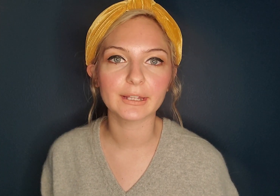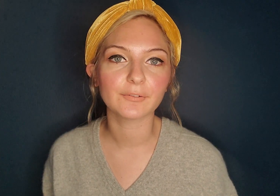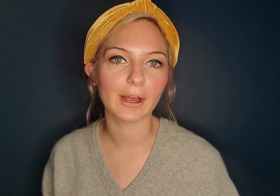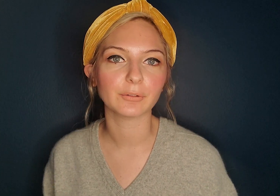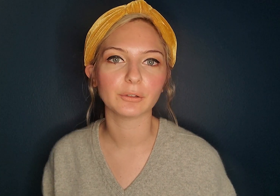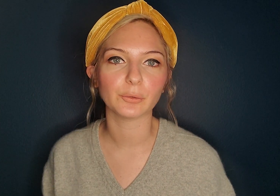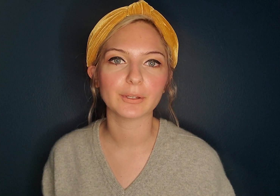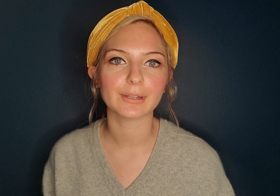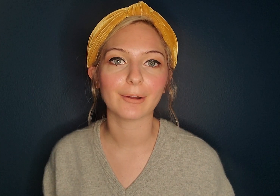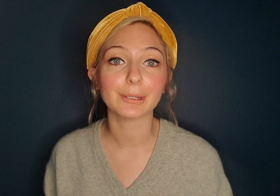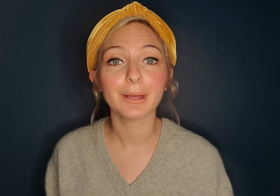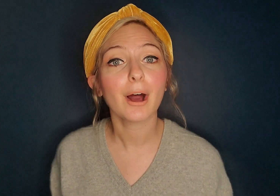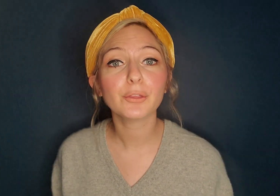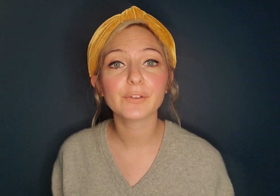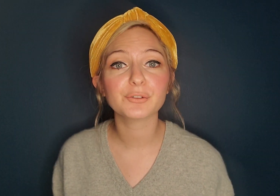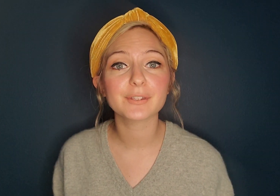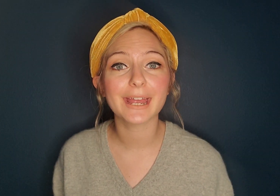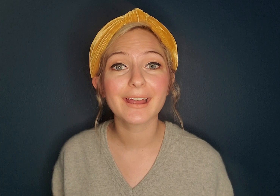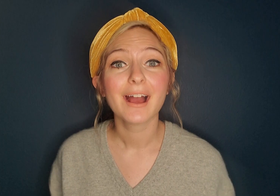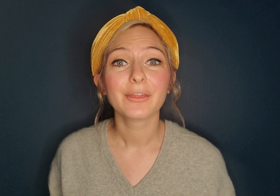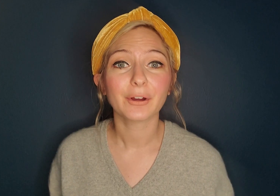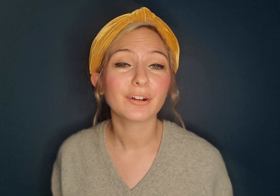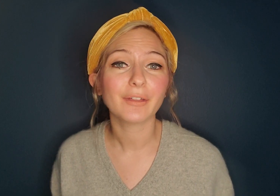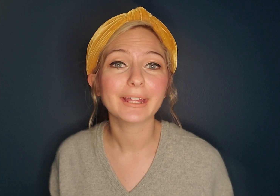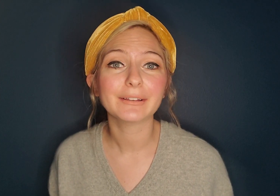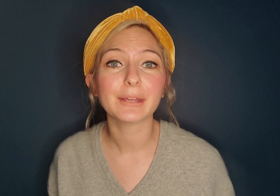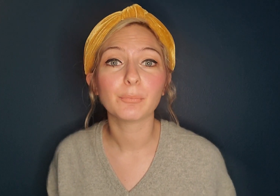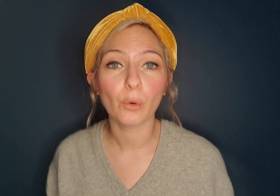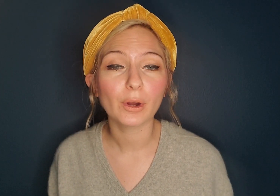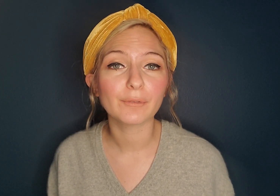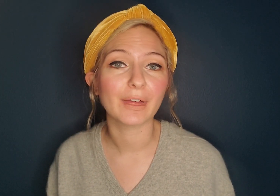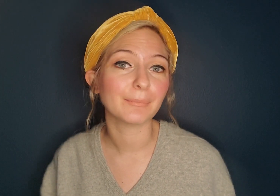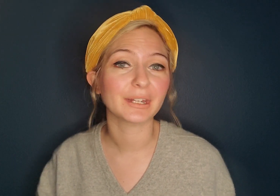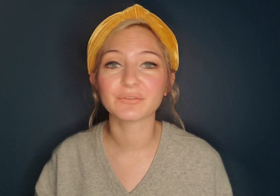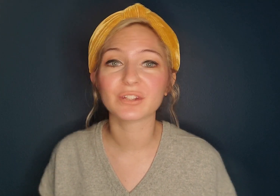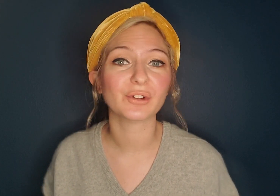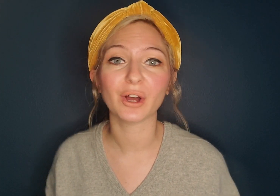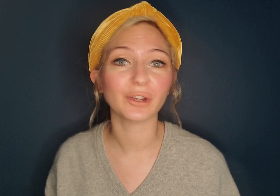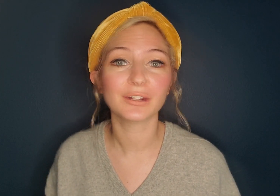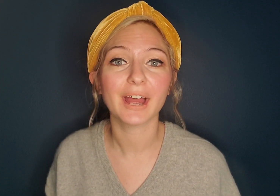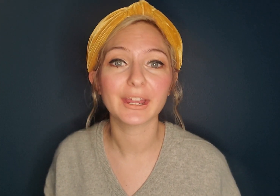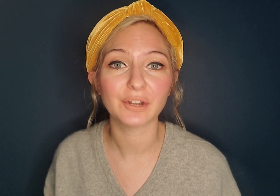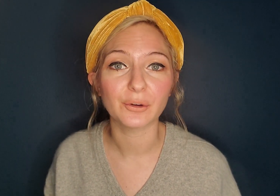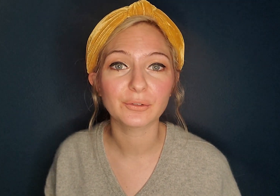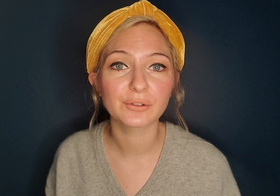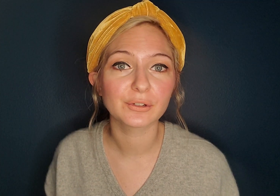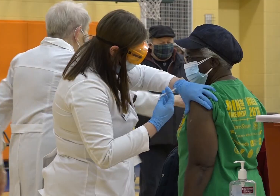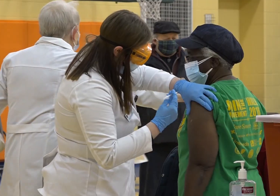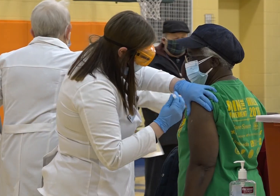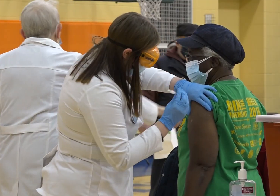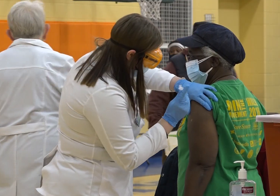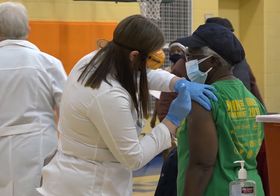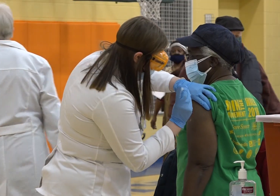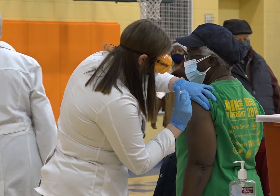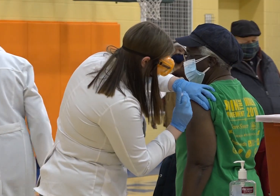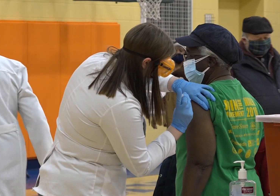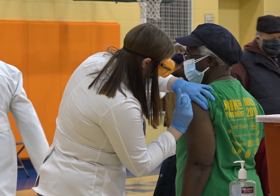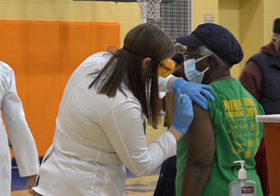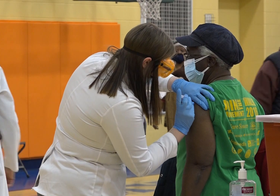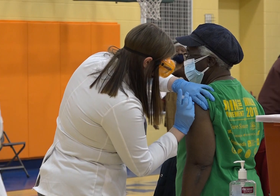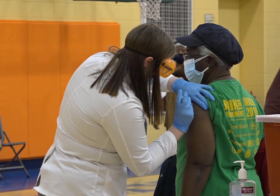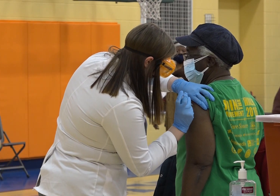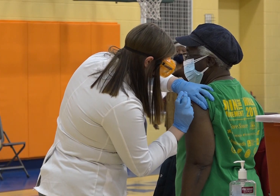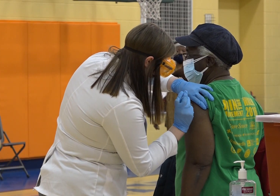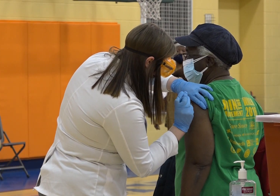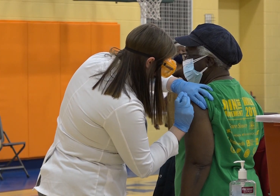these variants found in Lucas County, but health officials say there are likely more of them that have just gone undiagnosed. And a recent study